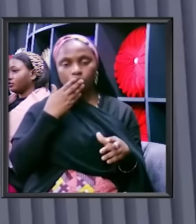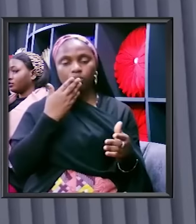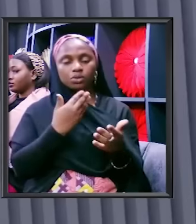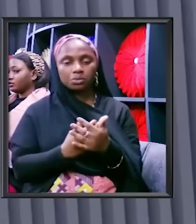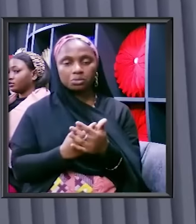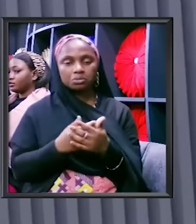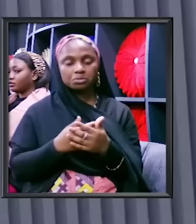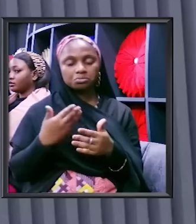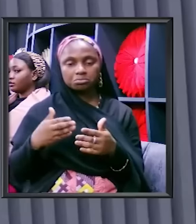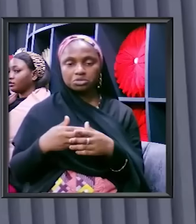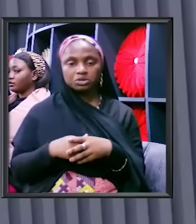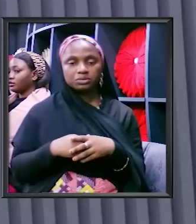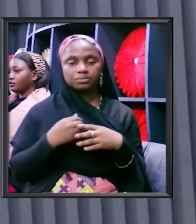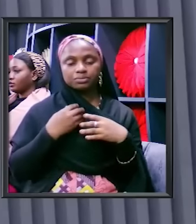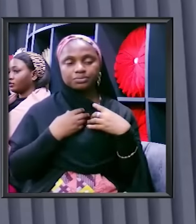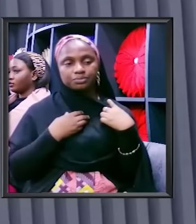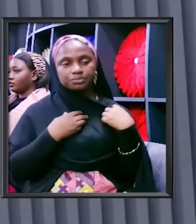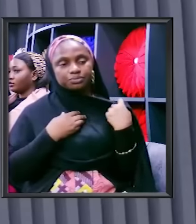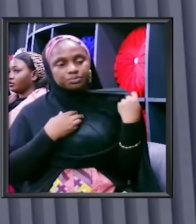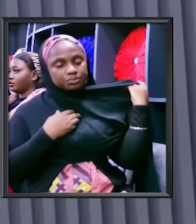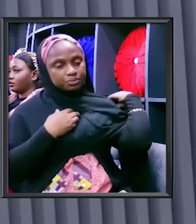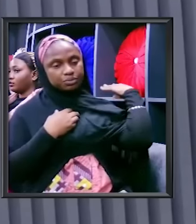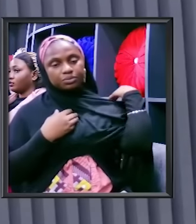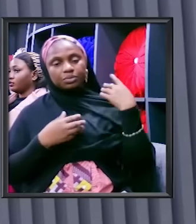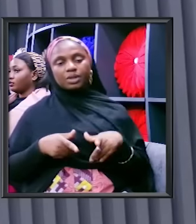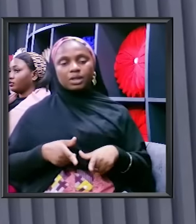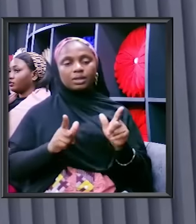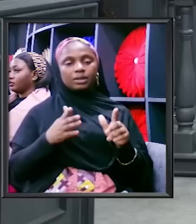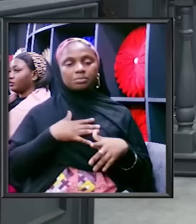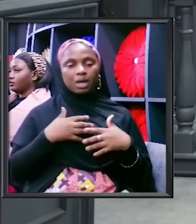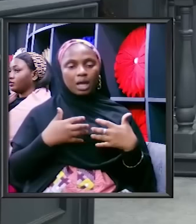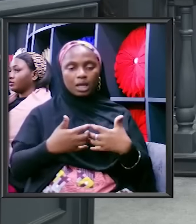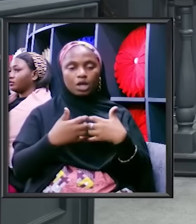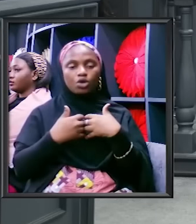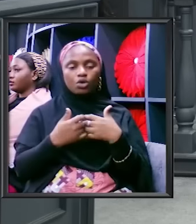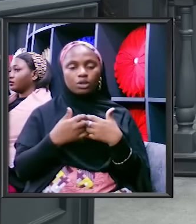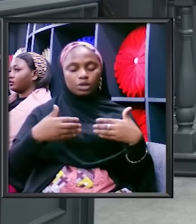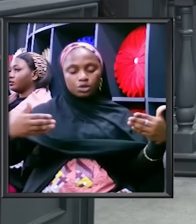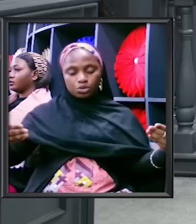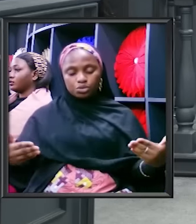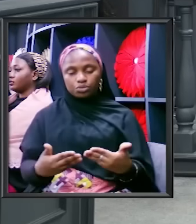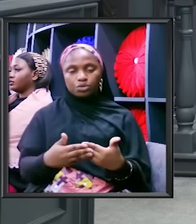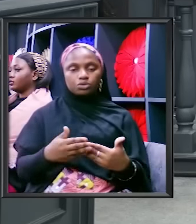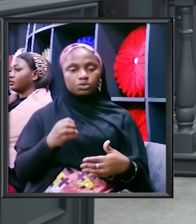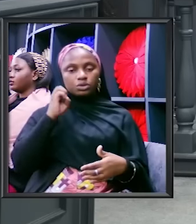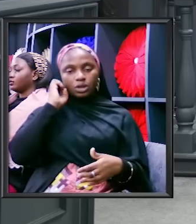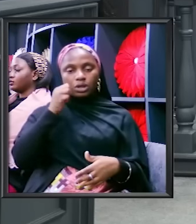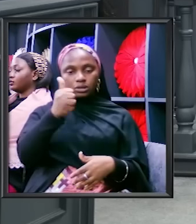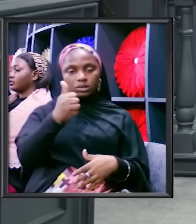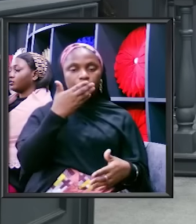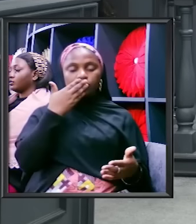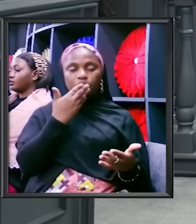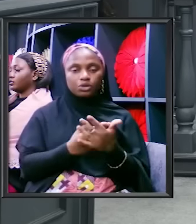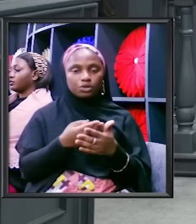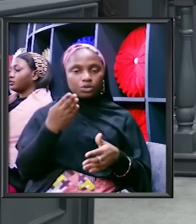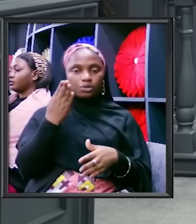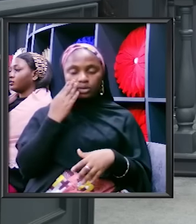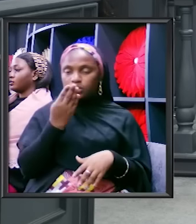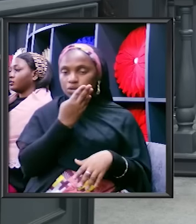and the difference they show. Make my colleague introduce herself, talk more about waiting we carry come today. Thank you, ordinary president.